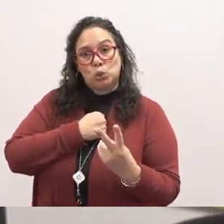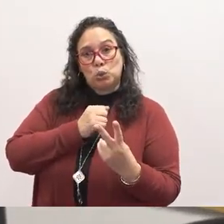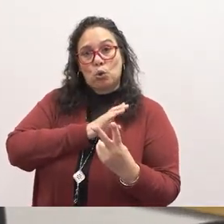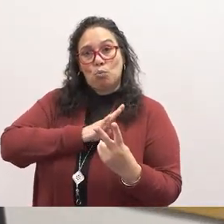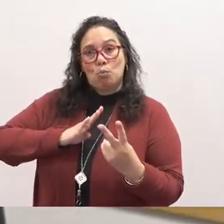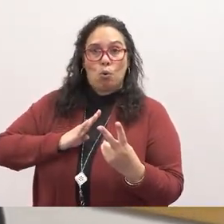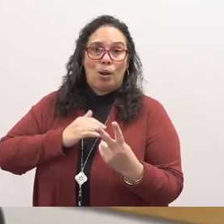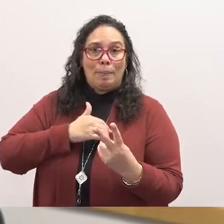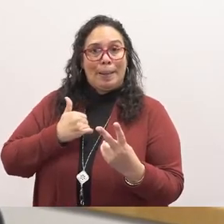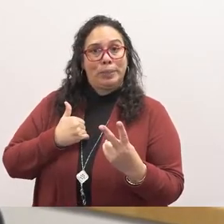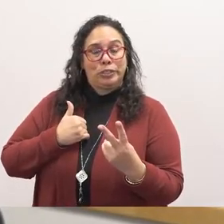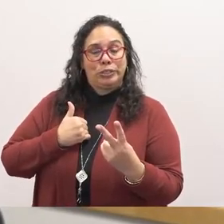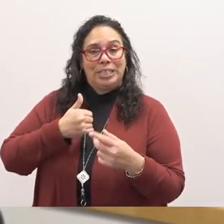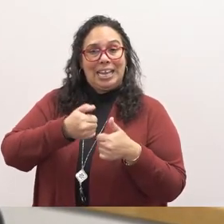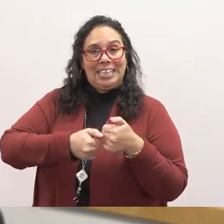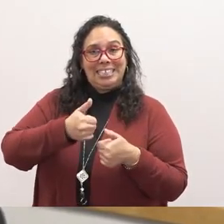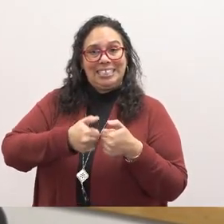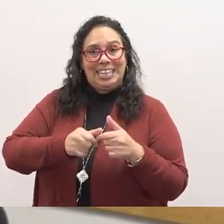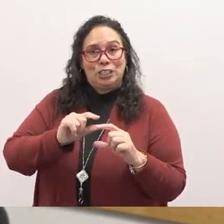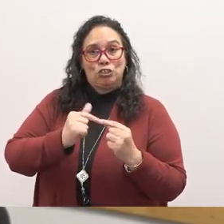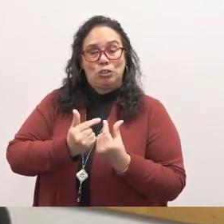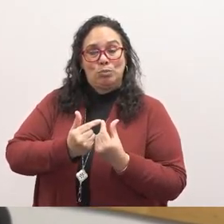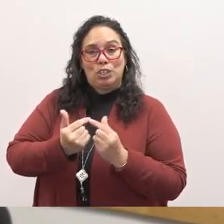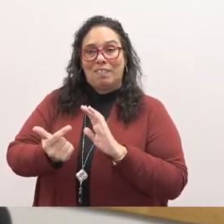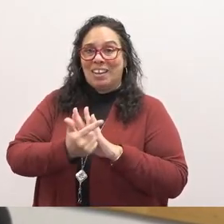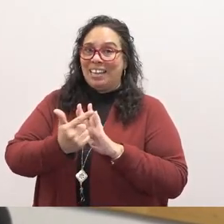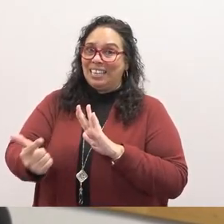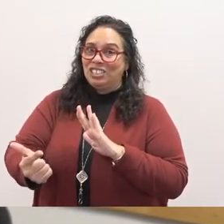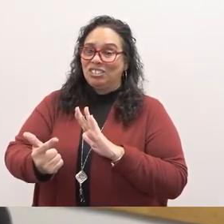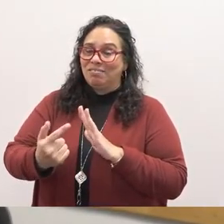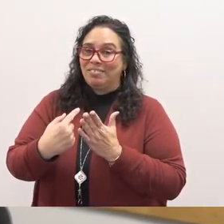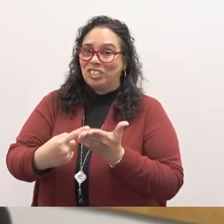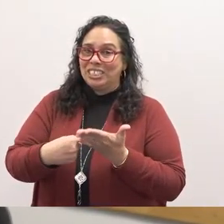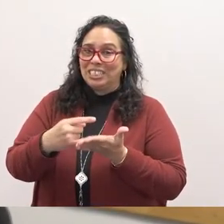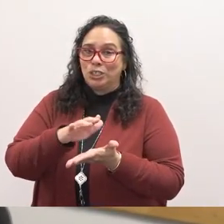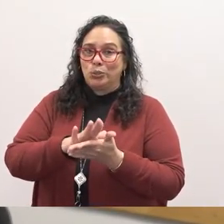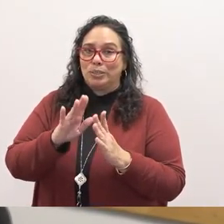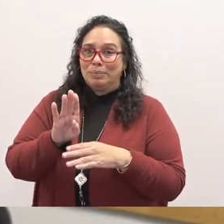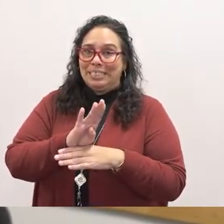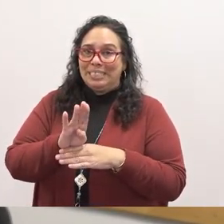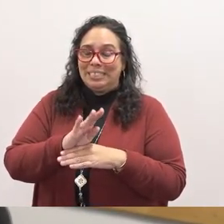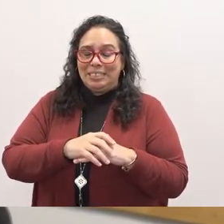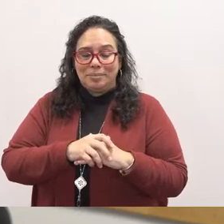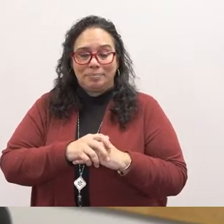text group, you're violating the Brown Act if you're talking about school business.